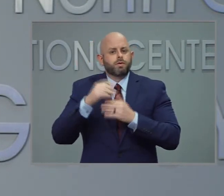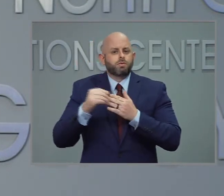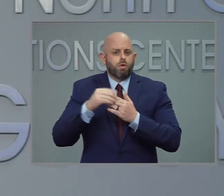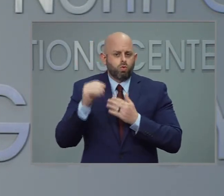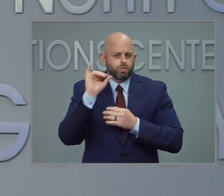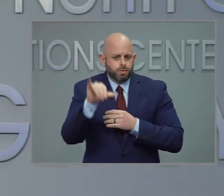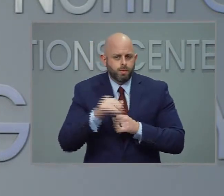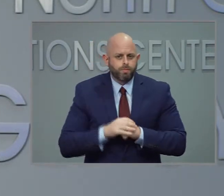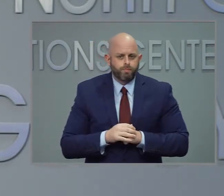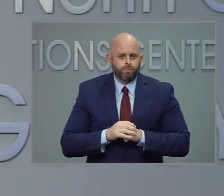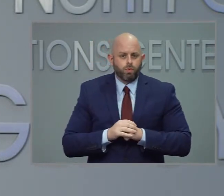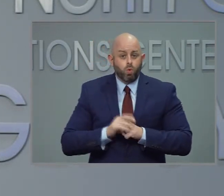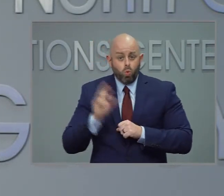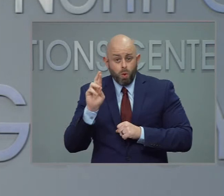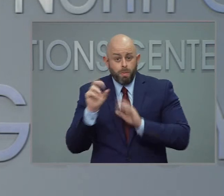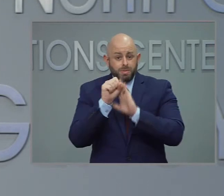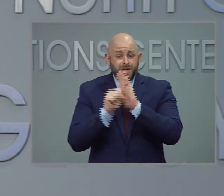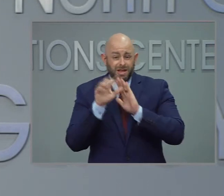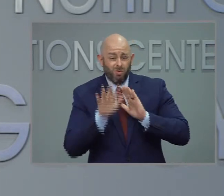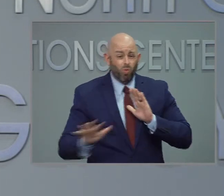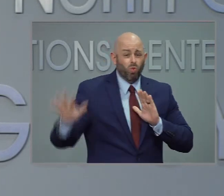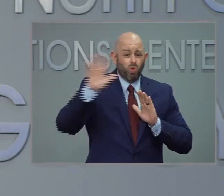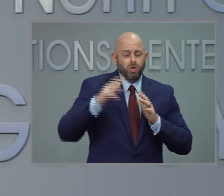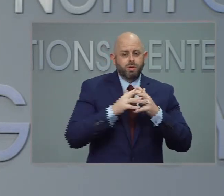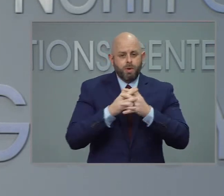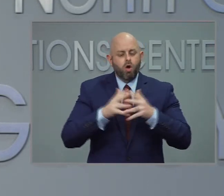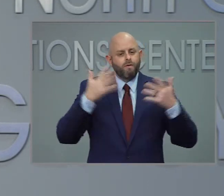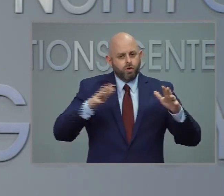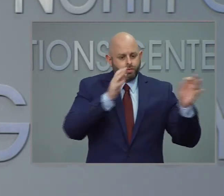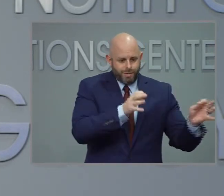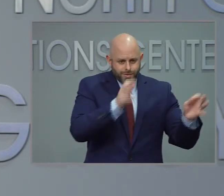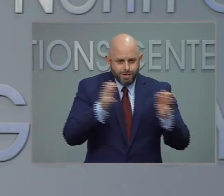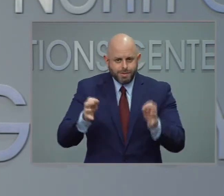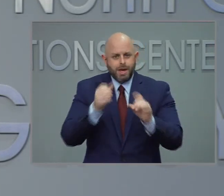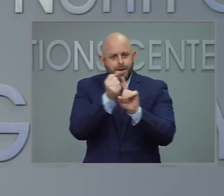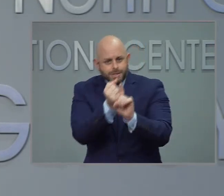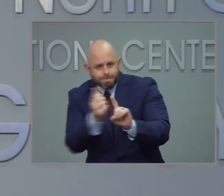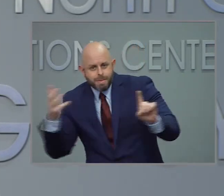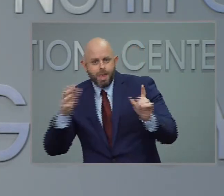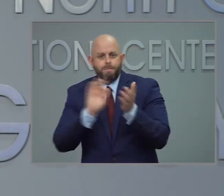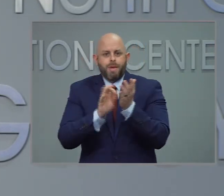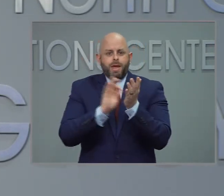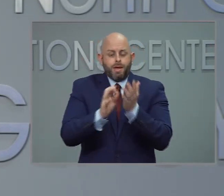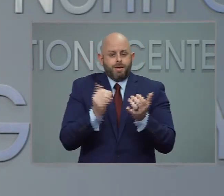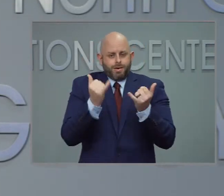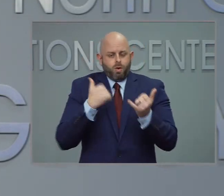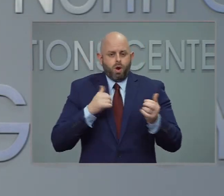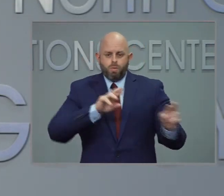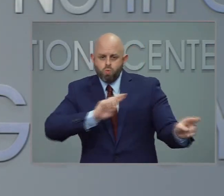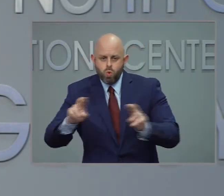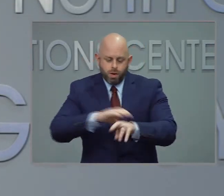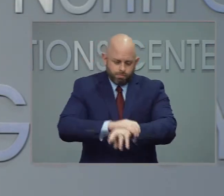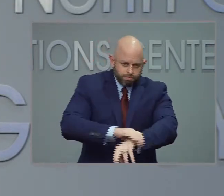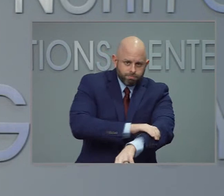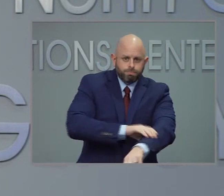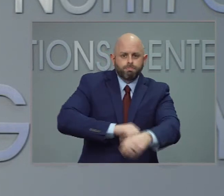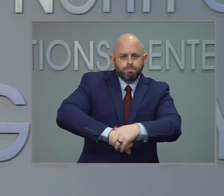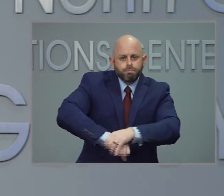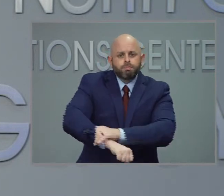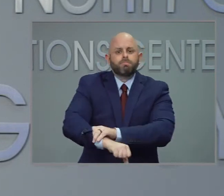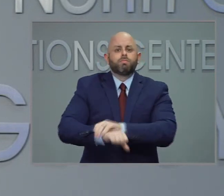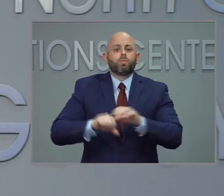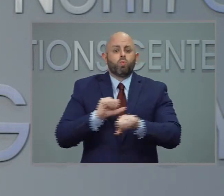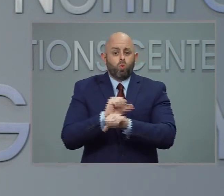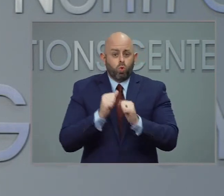Red states across the country are already making moves. I'm ready to work with legislative leadership and members of both